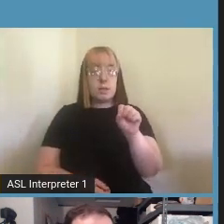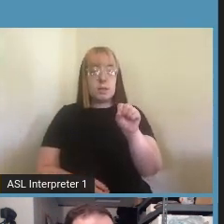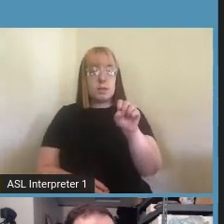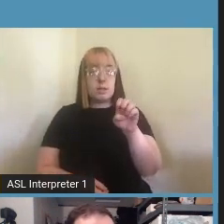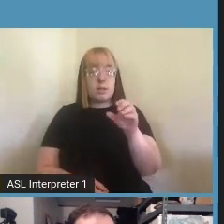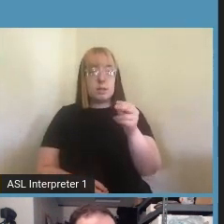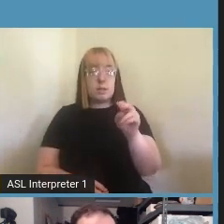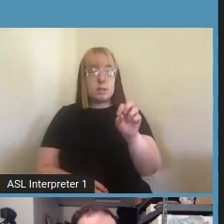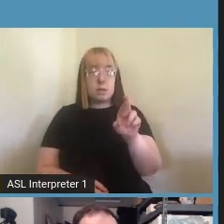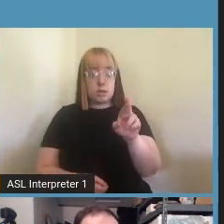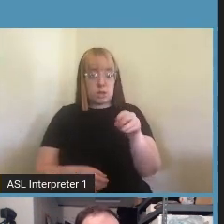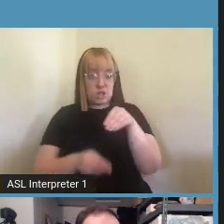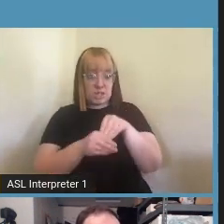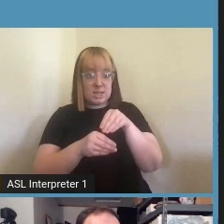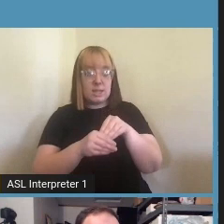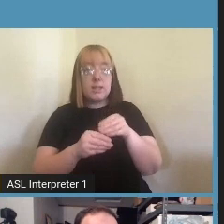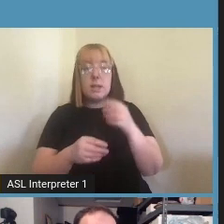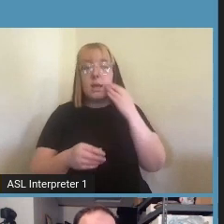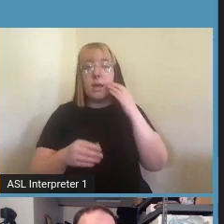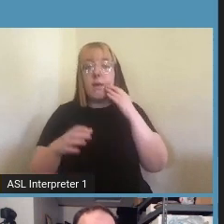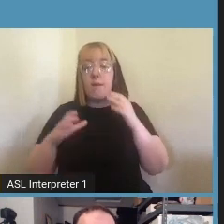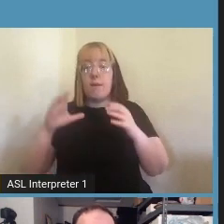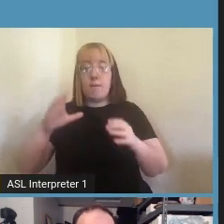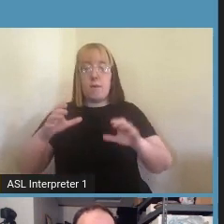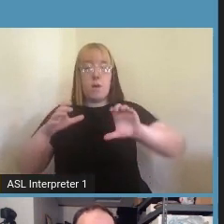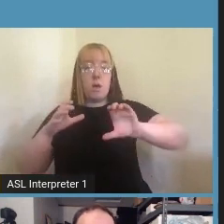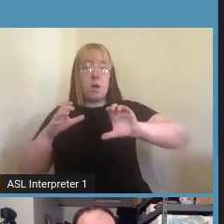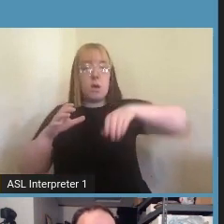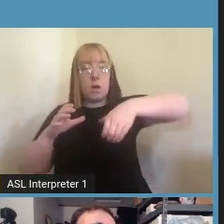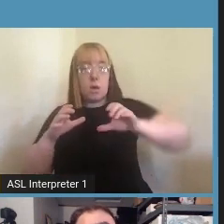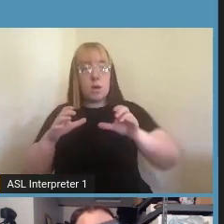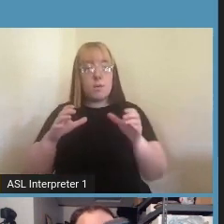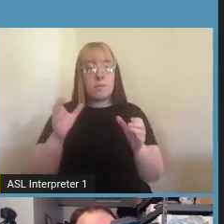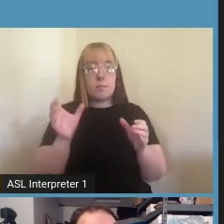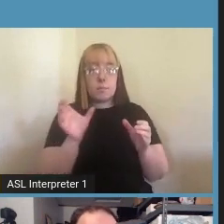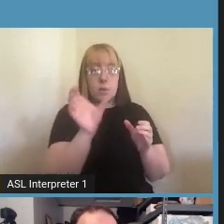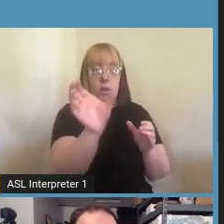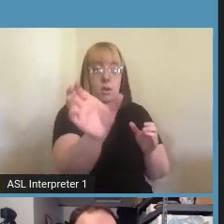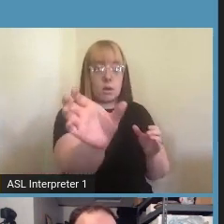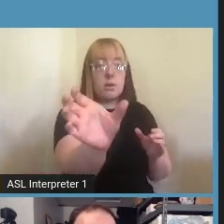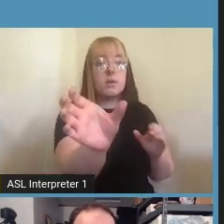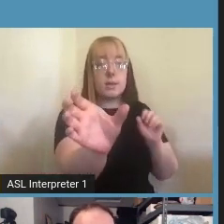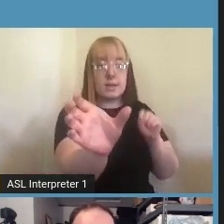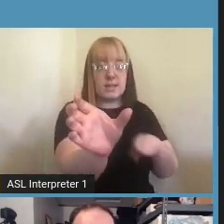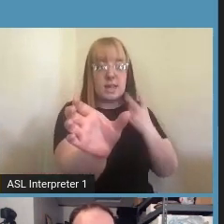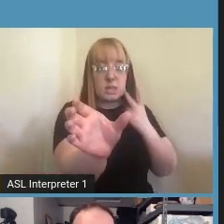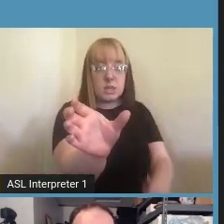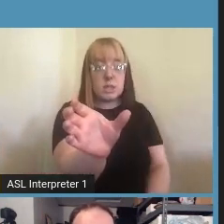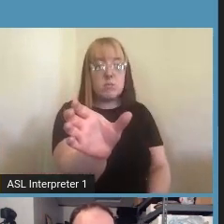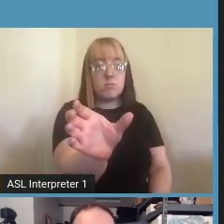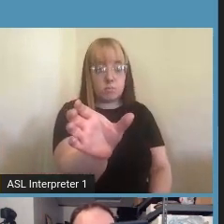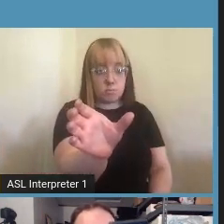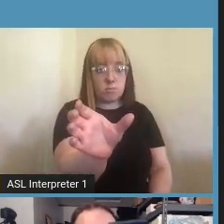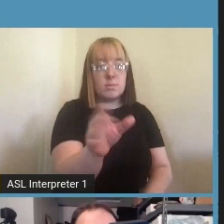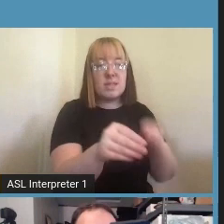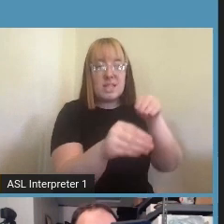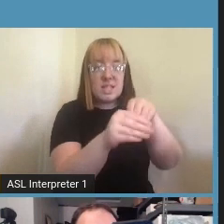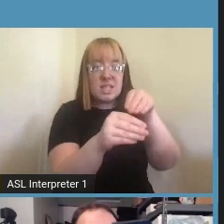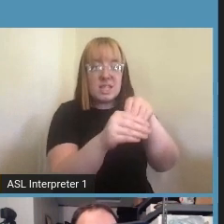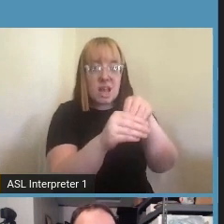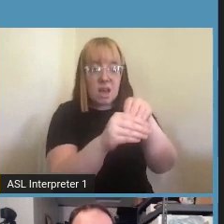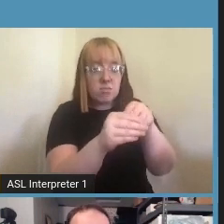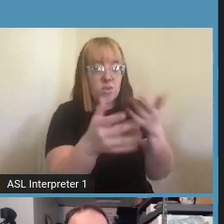guys this. So if you take the lens off of a mirrorless camera, then you can see the sensor is right inside the